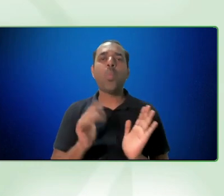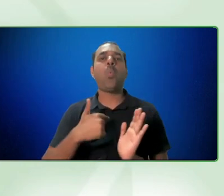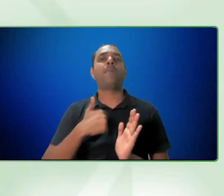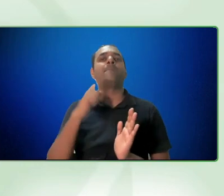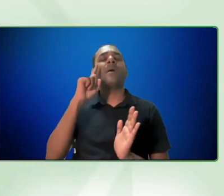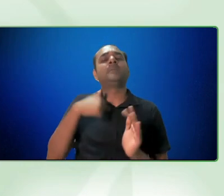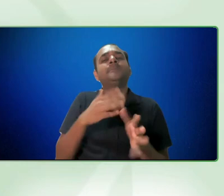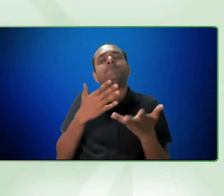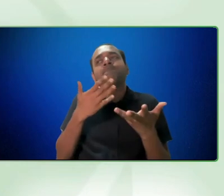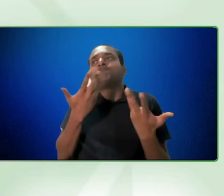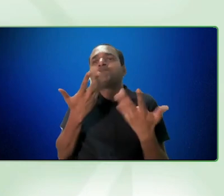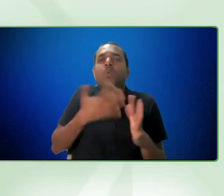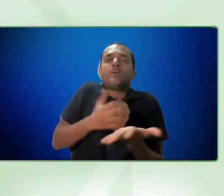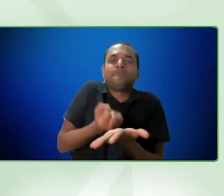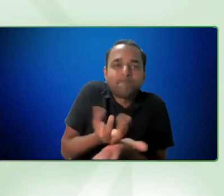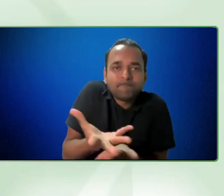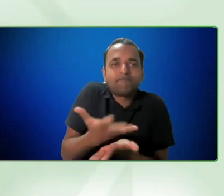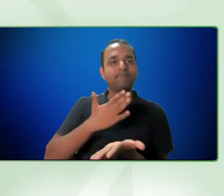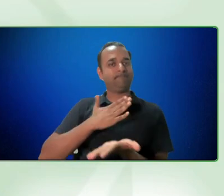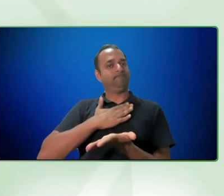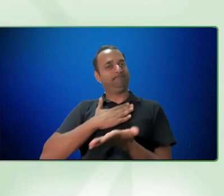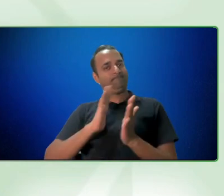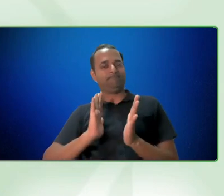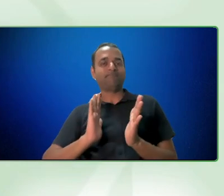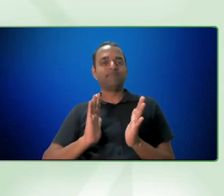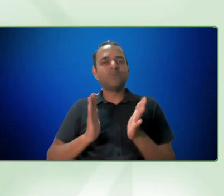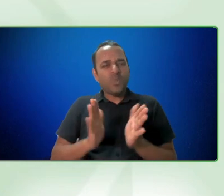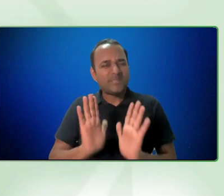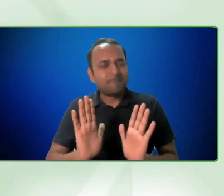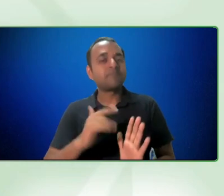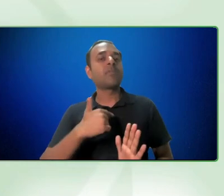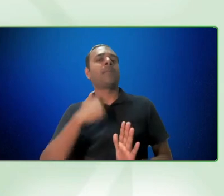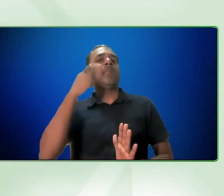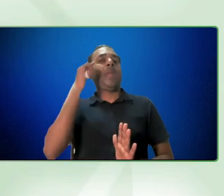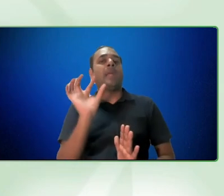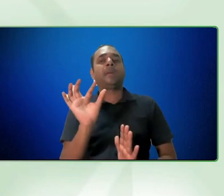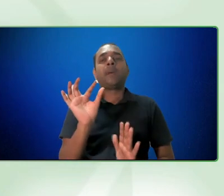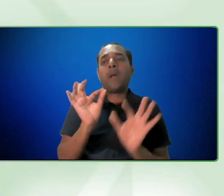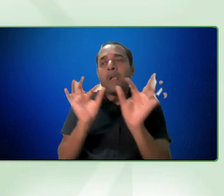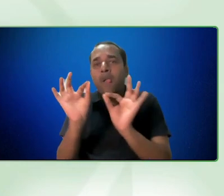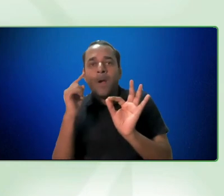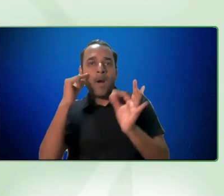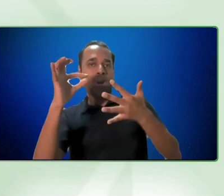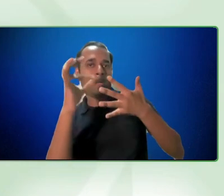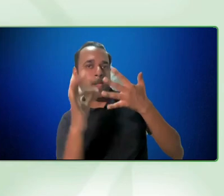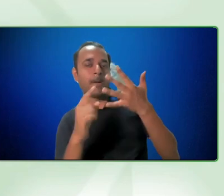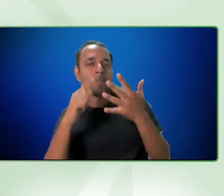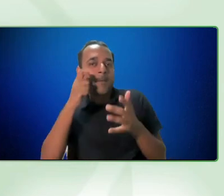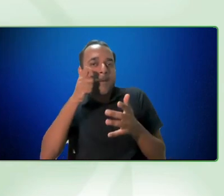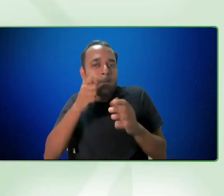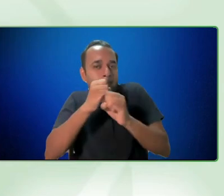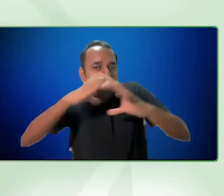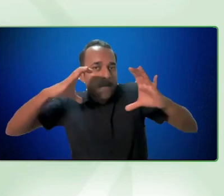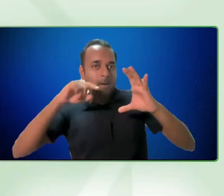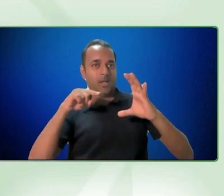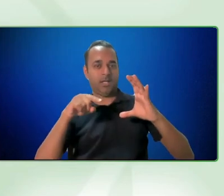And they'll be able to choose whatever their disability is, the right way to access their finances. So a solution that